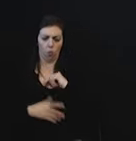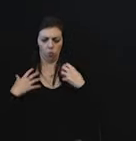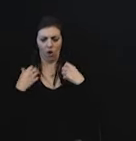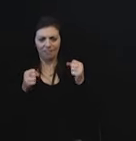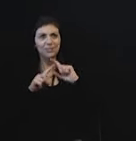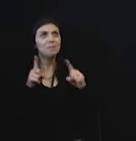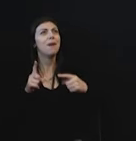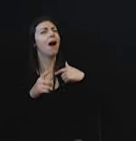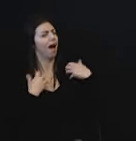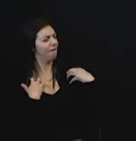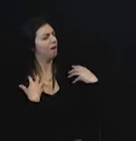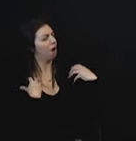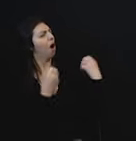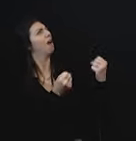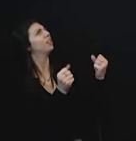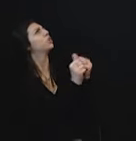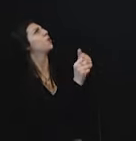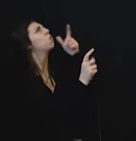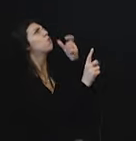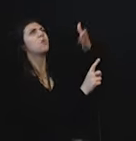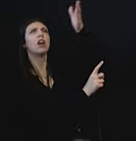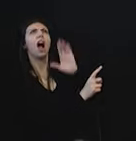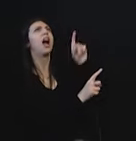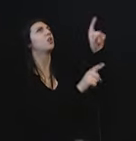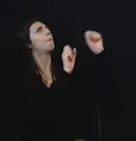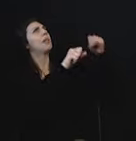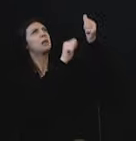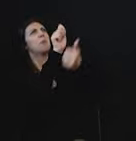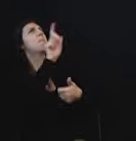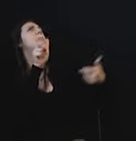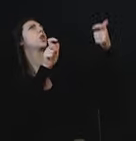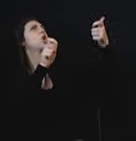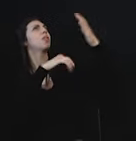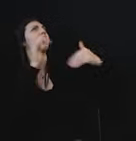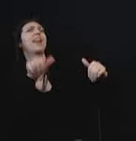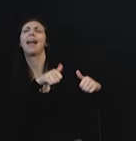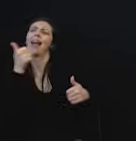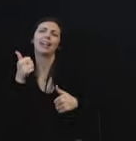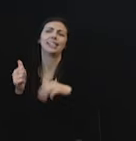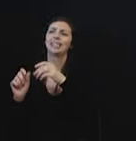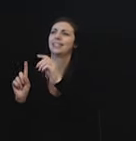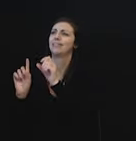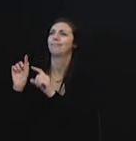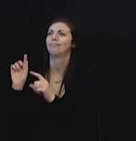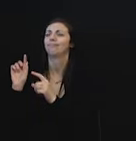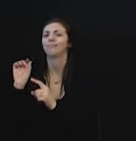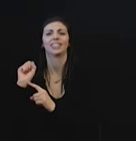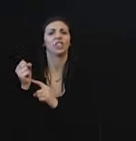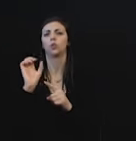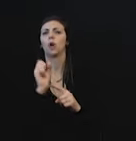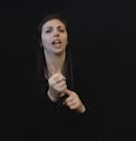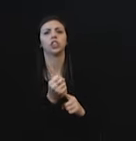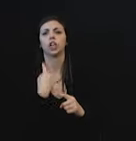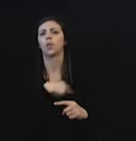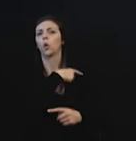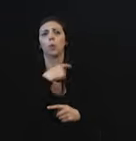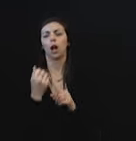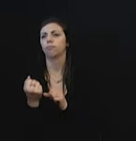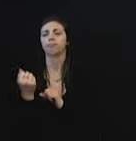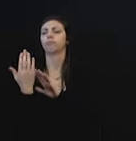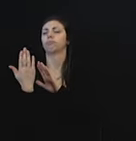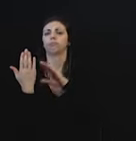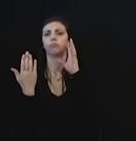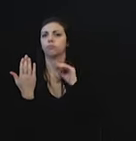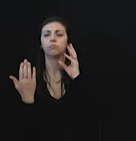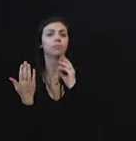is and his ability to be bigger than any other situation we can face. And as I sat there and received that,